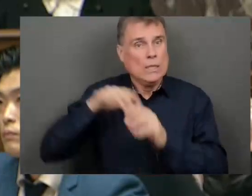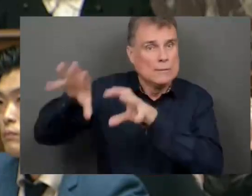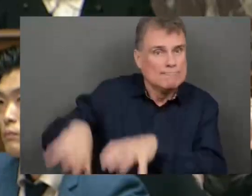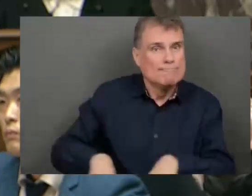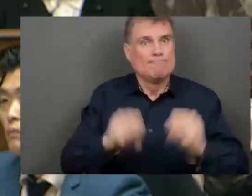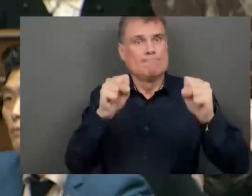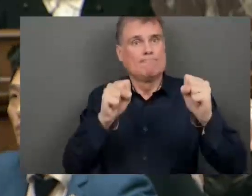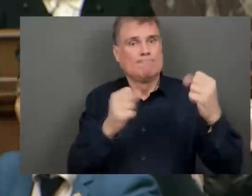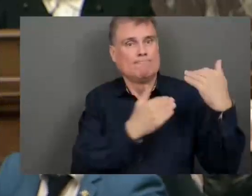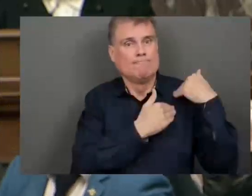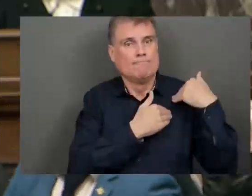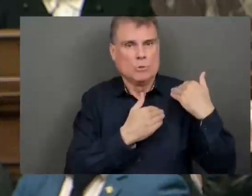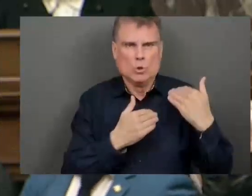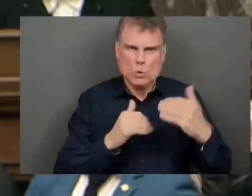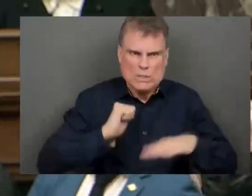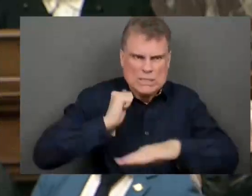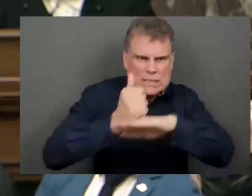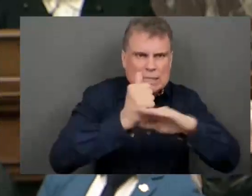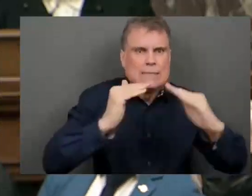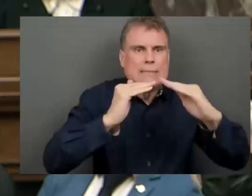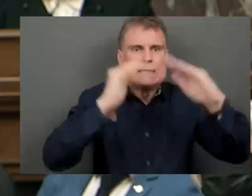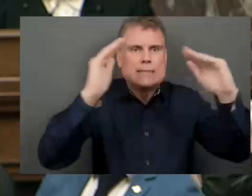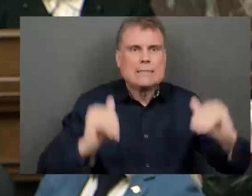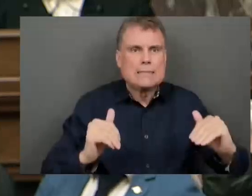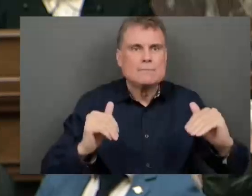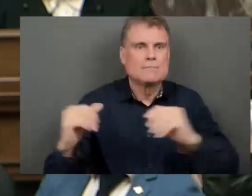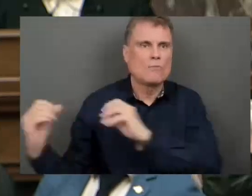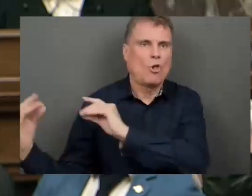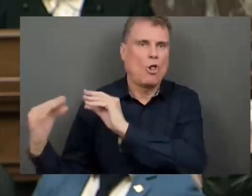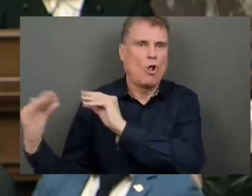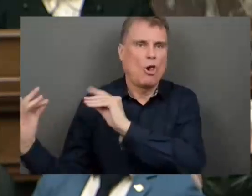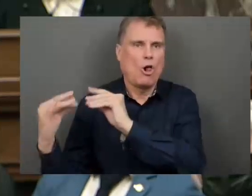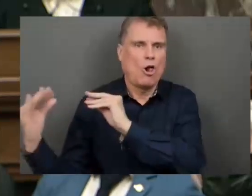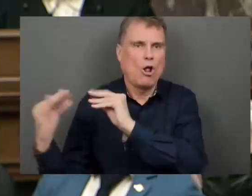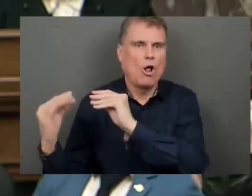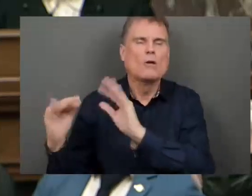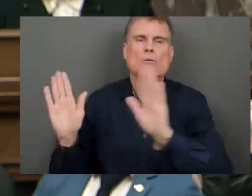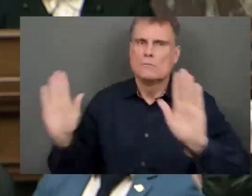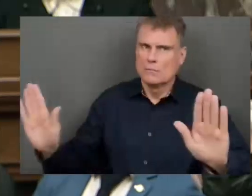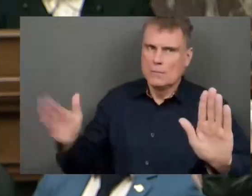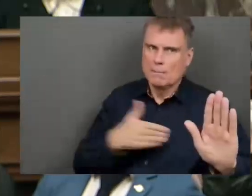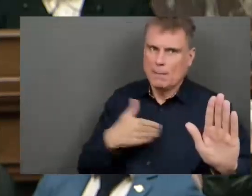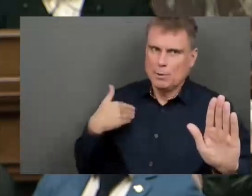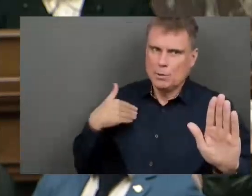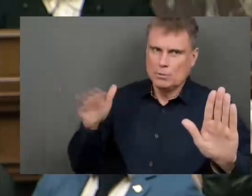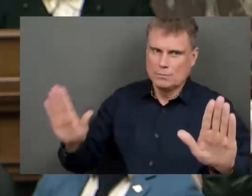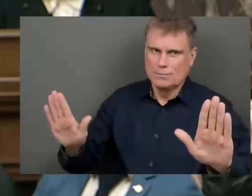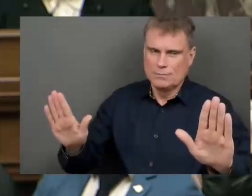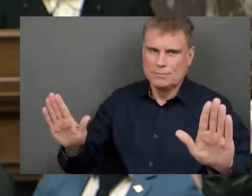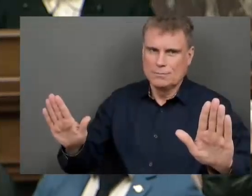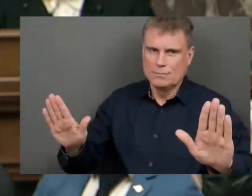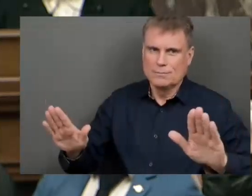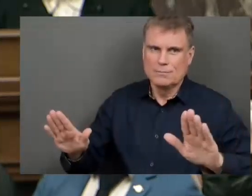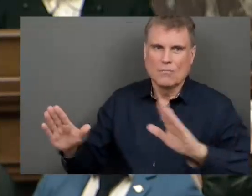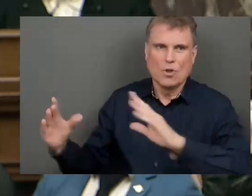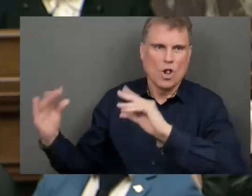impacts. Member. Yeah, they're heckling. I haven't even said 3 words